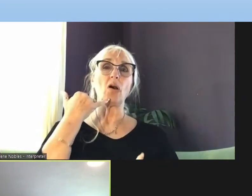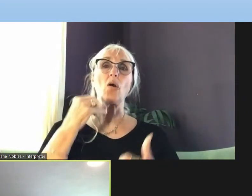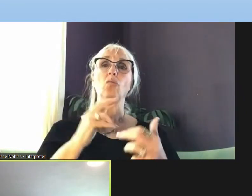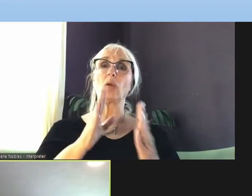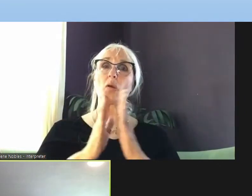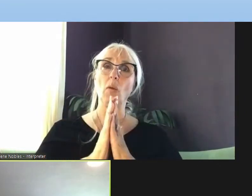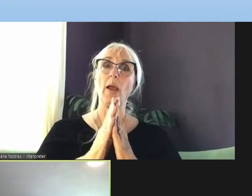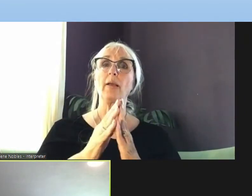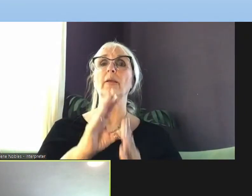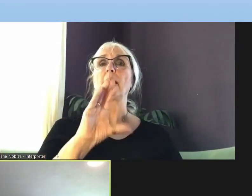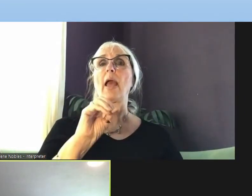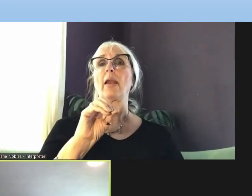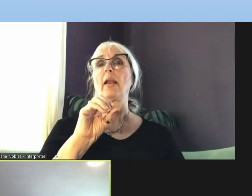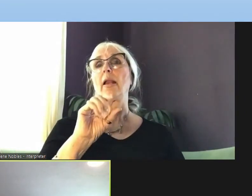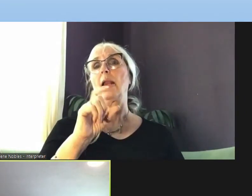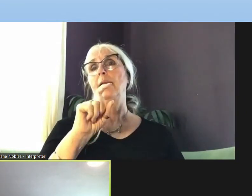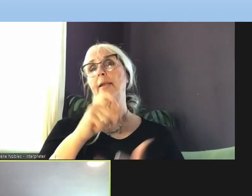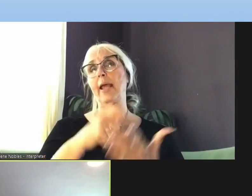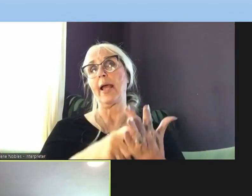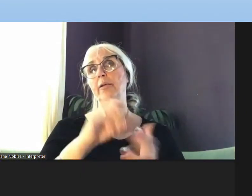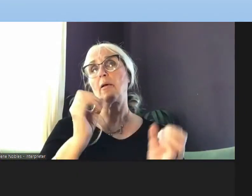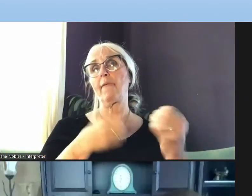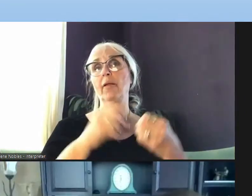tax office. Lisa?